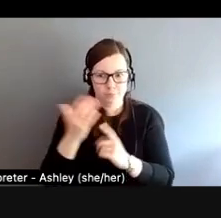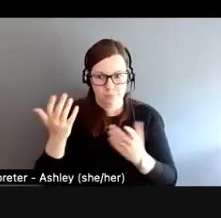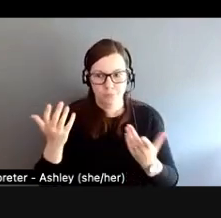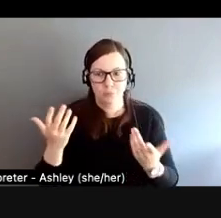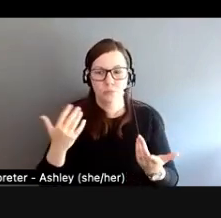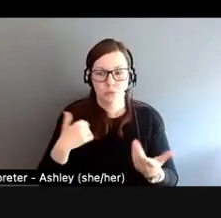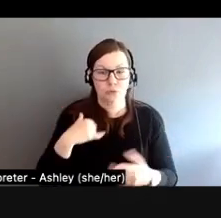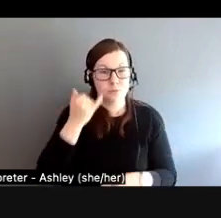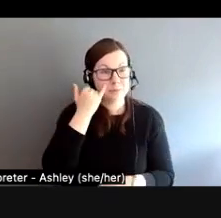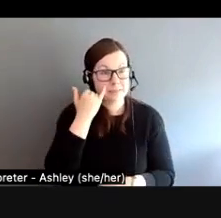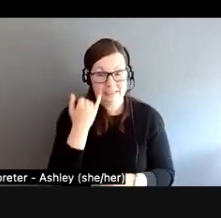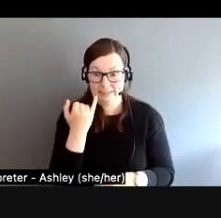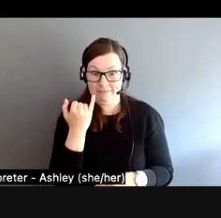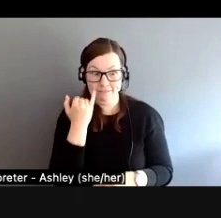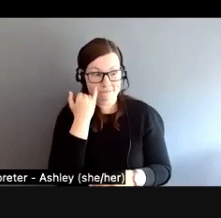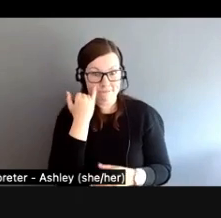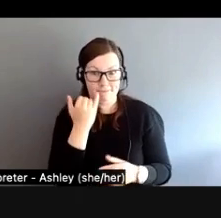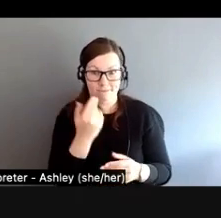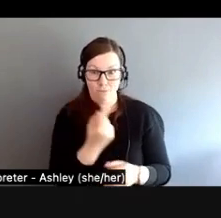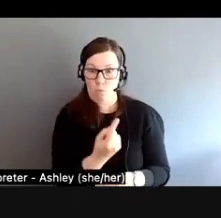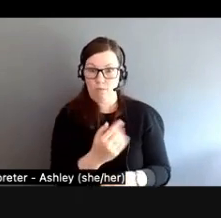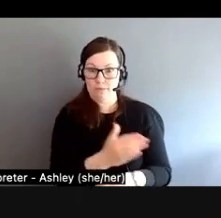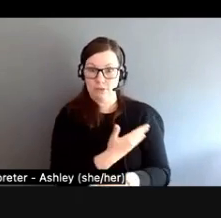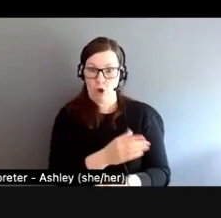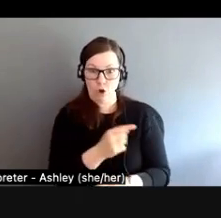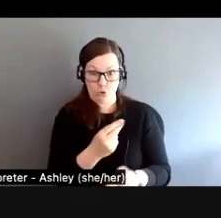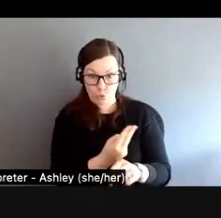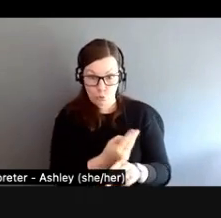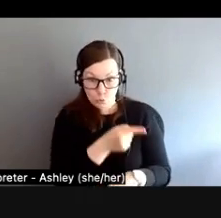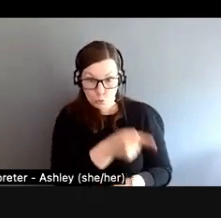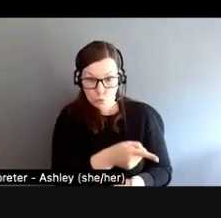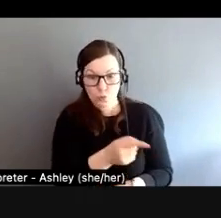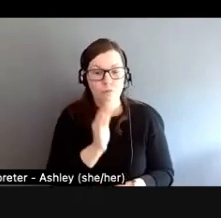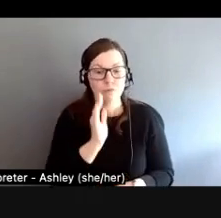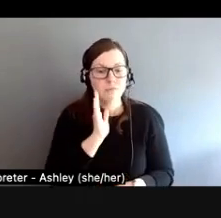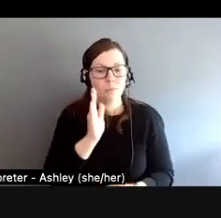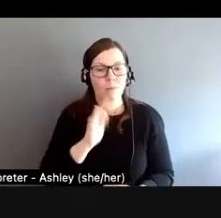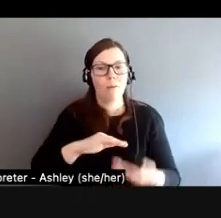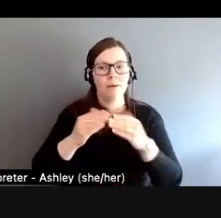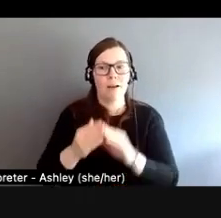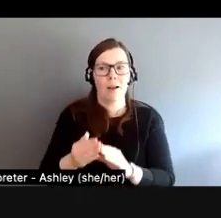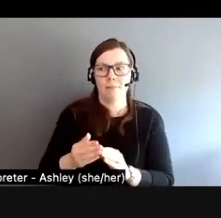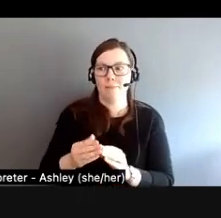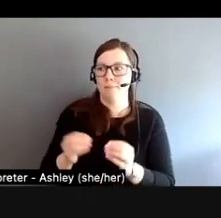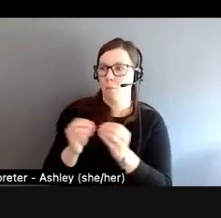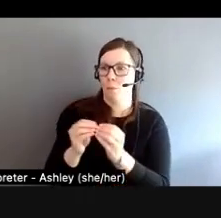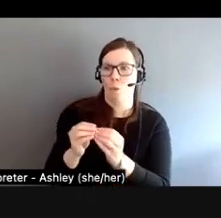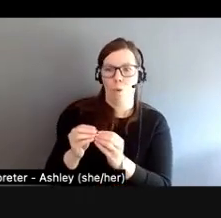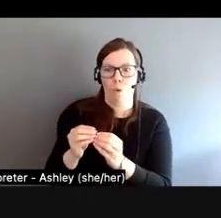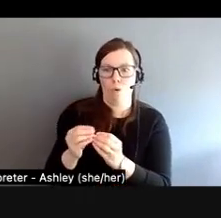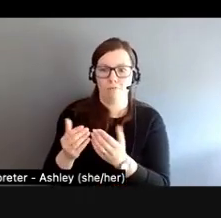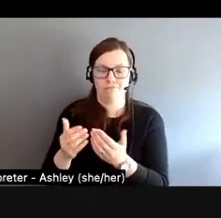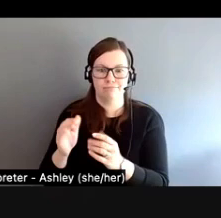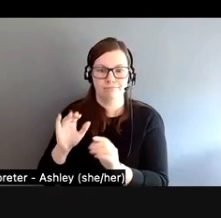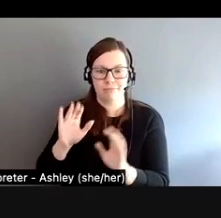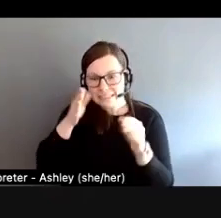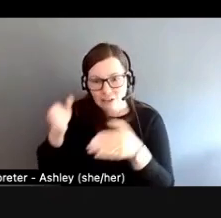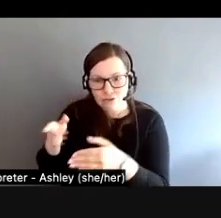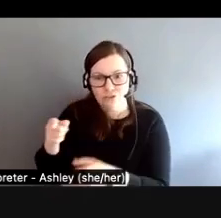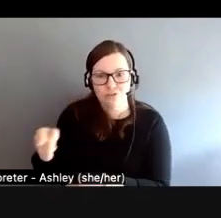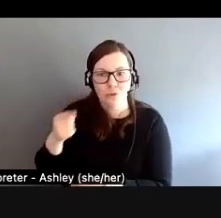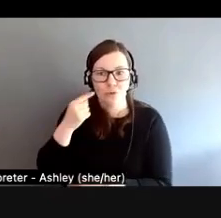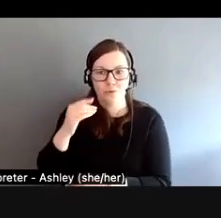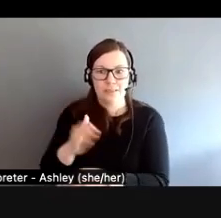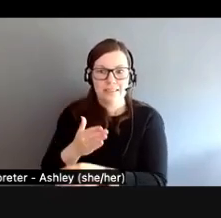question. And yeah, hire a Gen Z. They're the